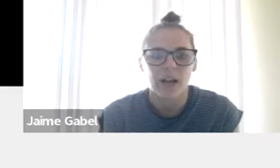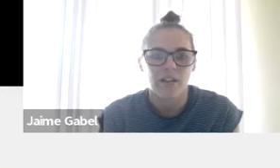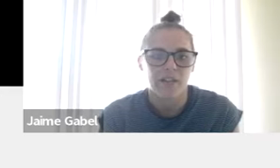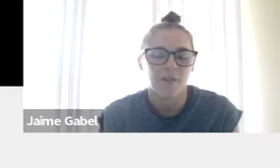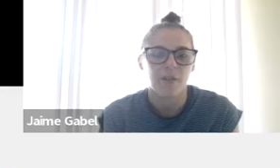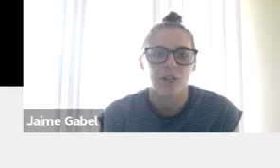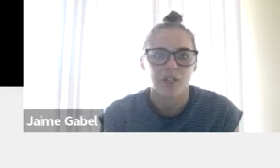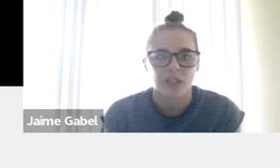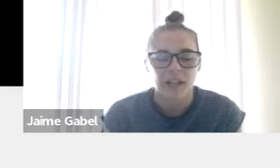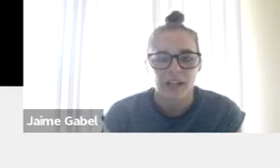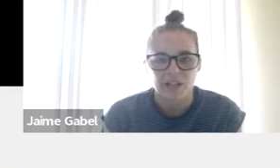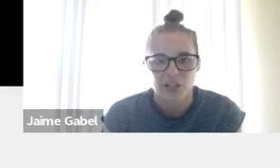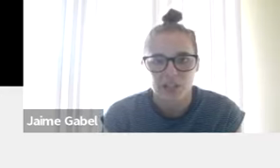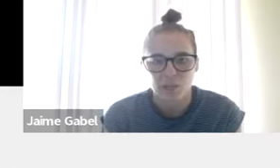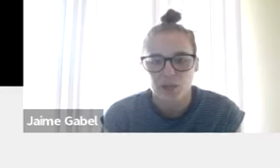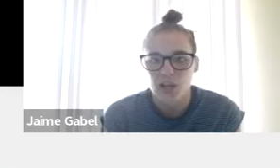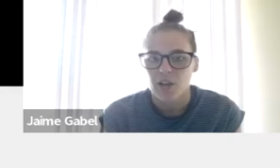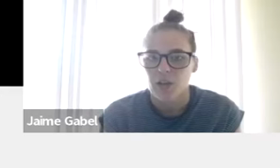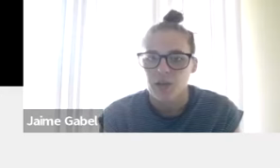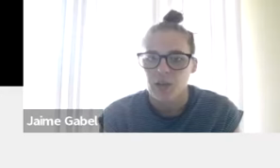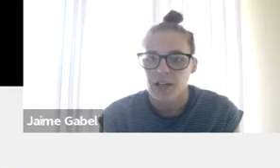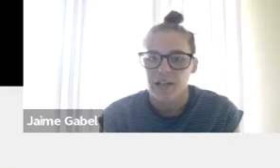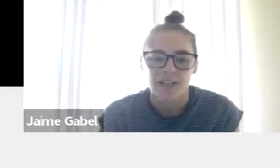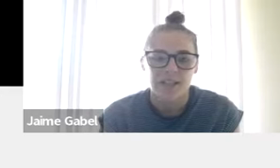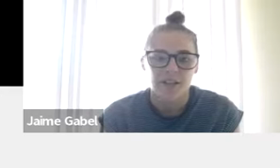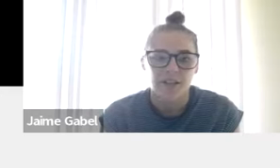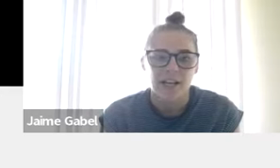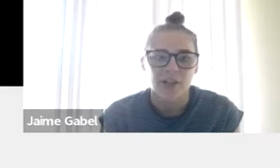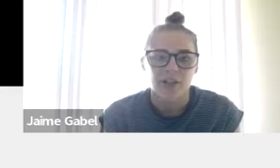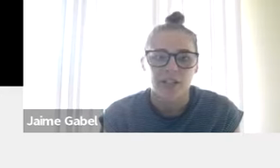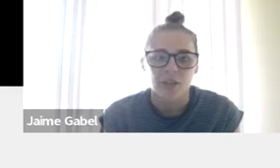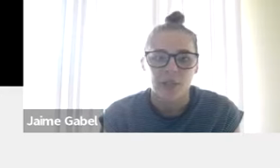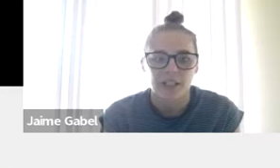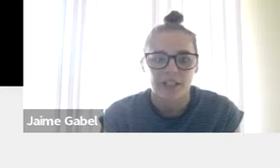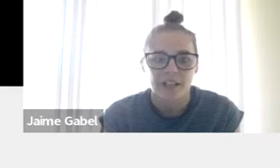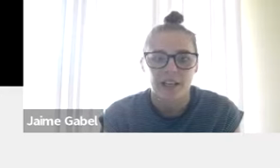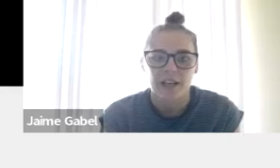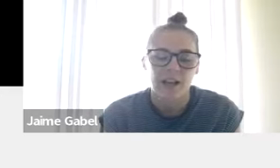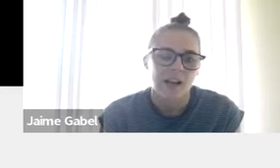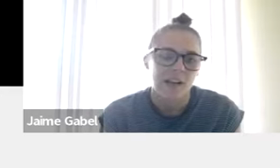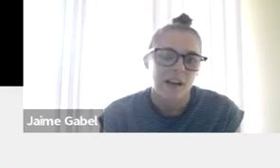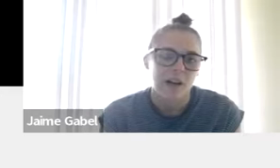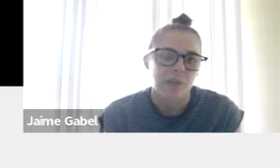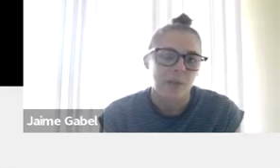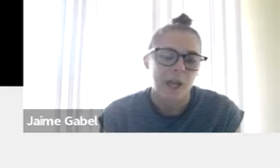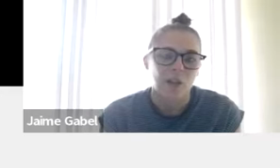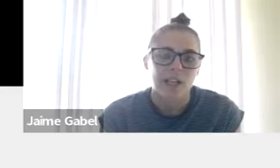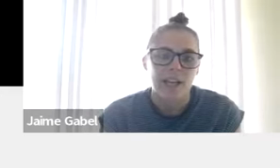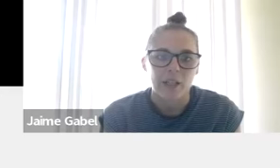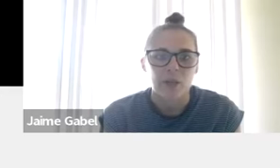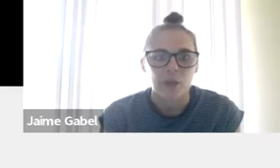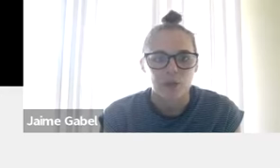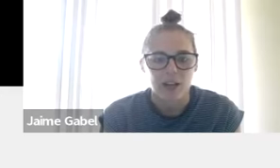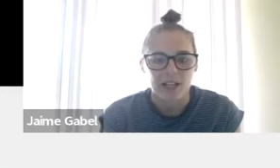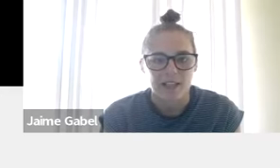that if we just look at IHS numbers, those are not necessarily accurate either, because they look